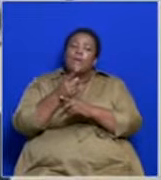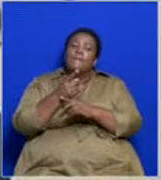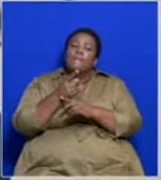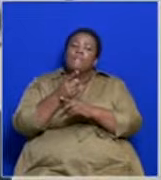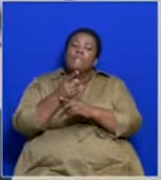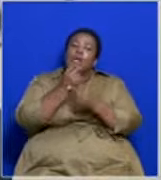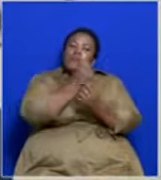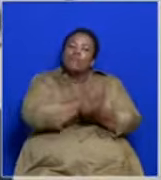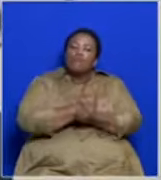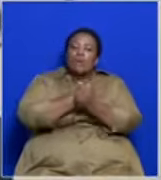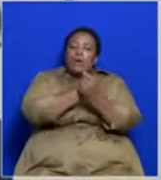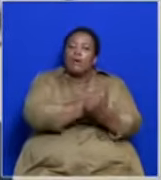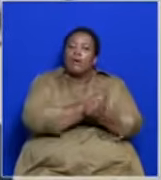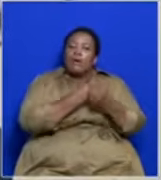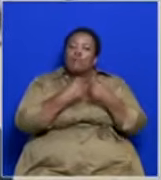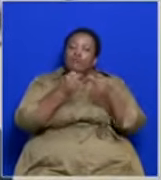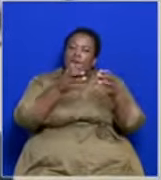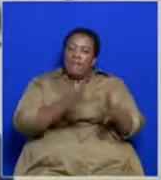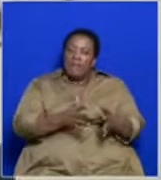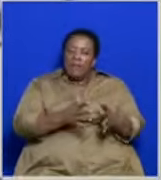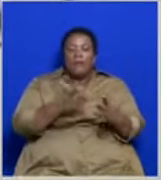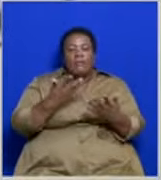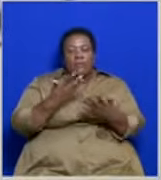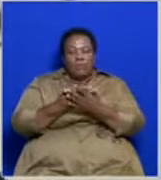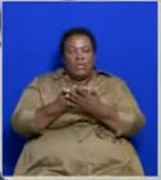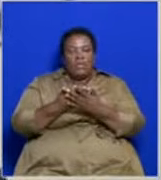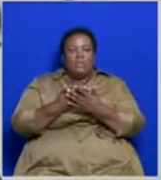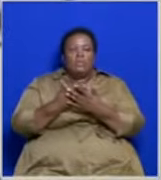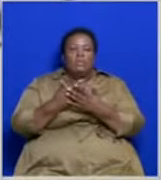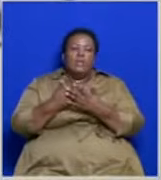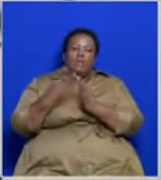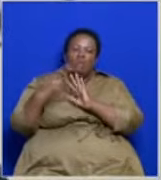contents of that statement. Thank you. Okay.